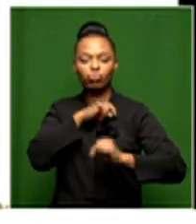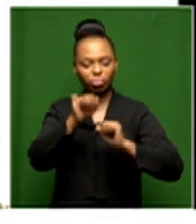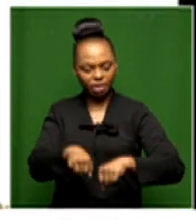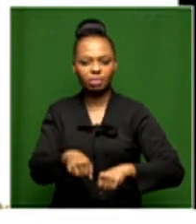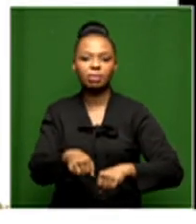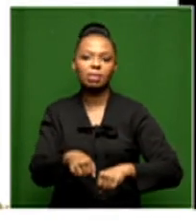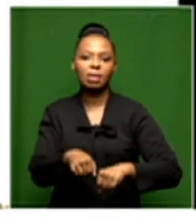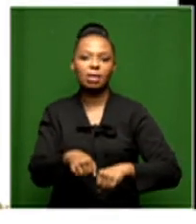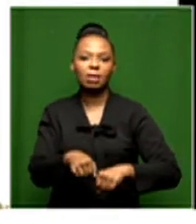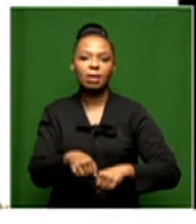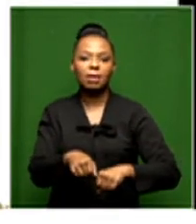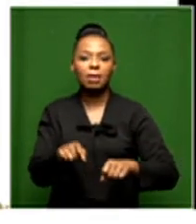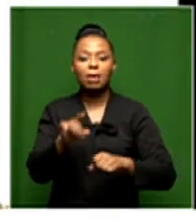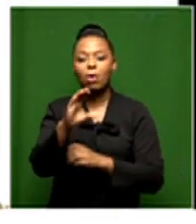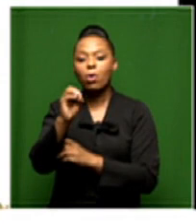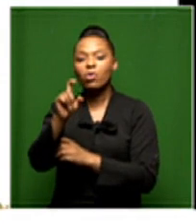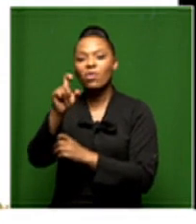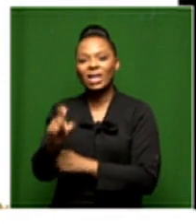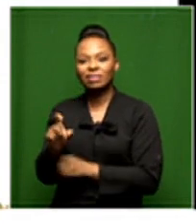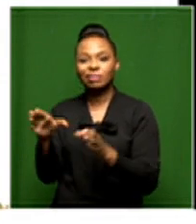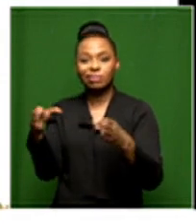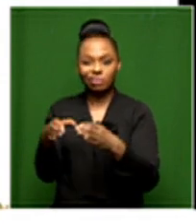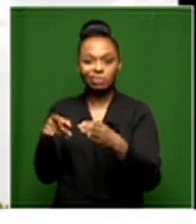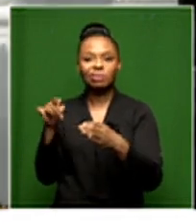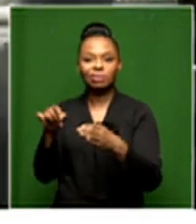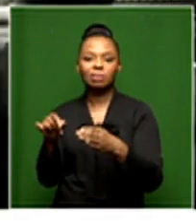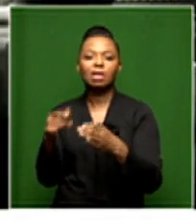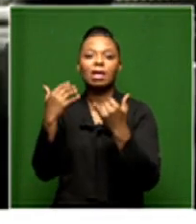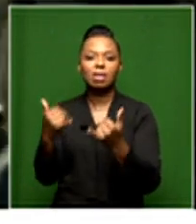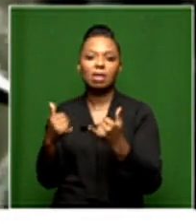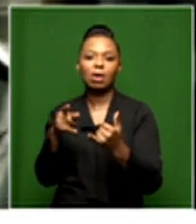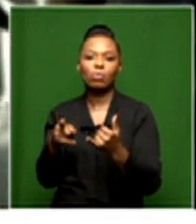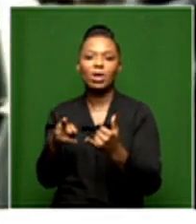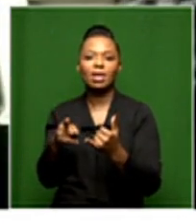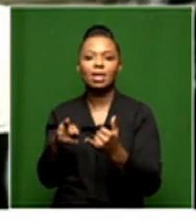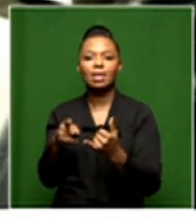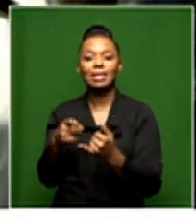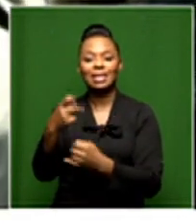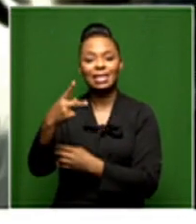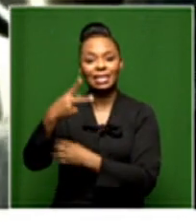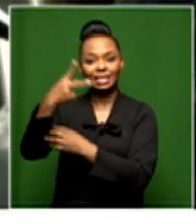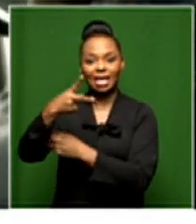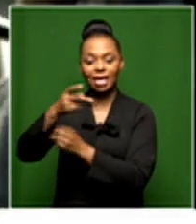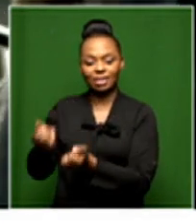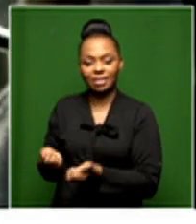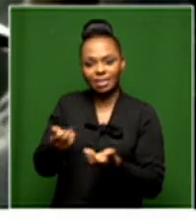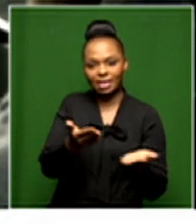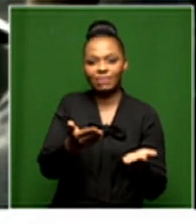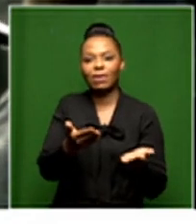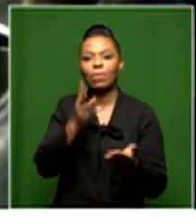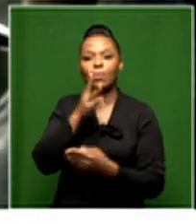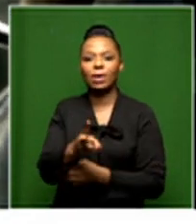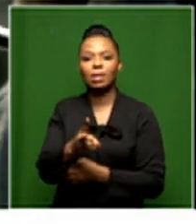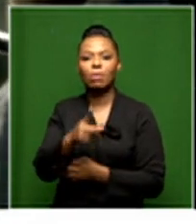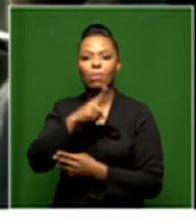currently. The COVAX facility is probably going to be the next deliveries that come through. They have communicated to